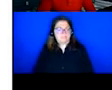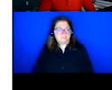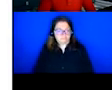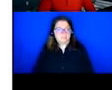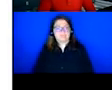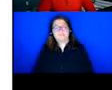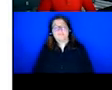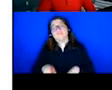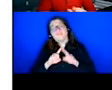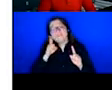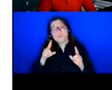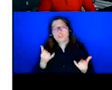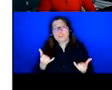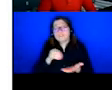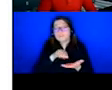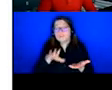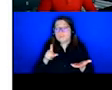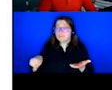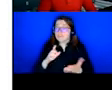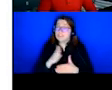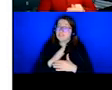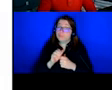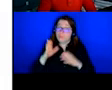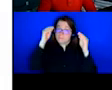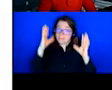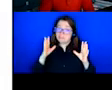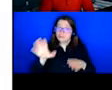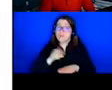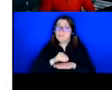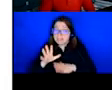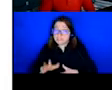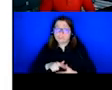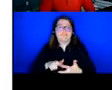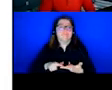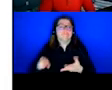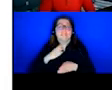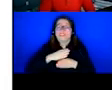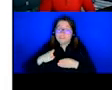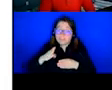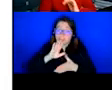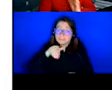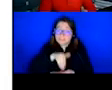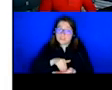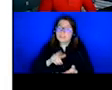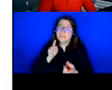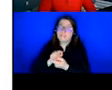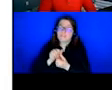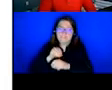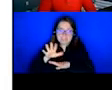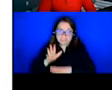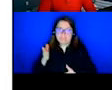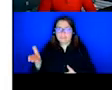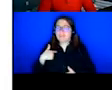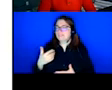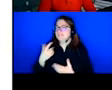your current students, share with your professors, your advisors, go to the career center and meet with an advisor and share with them as well. They would love it,